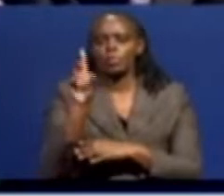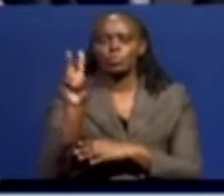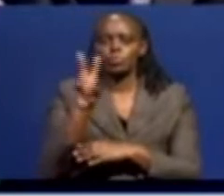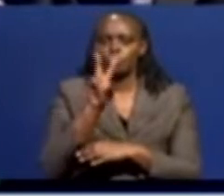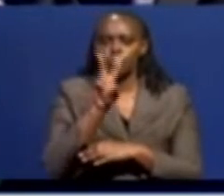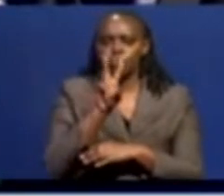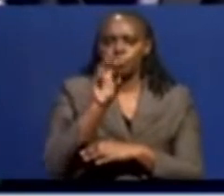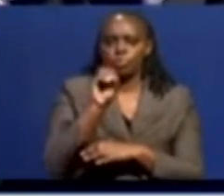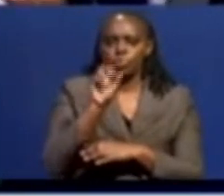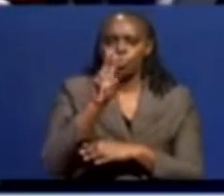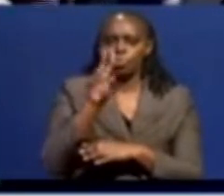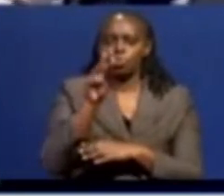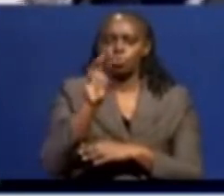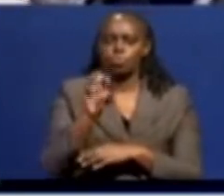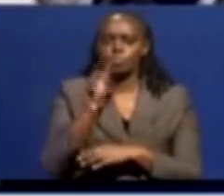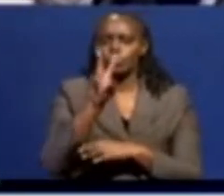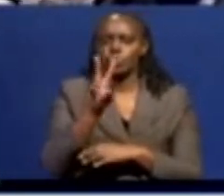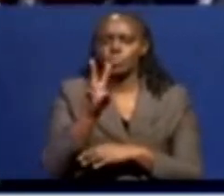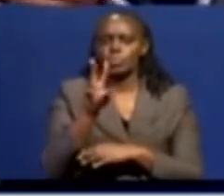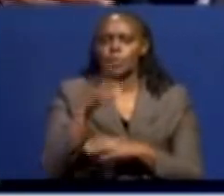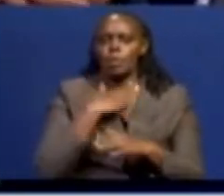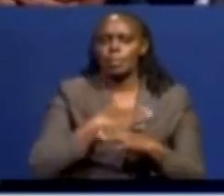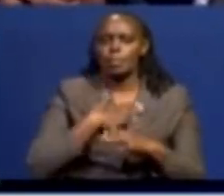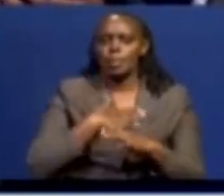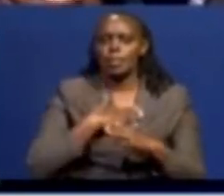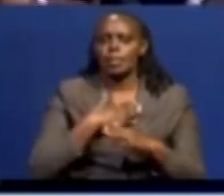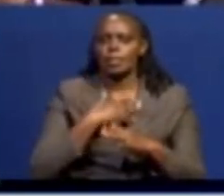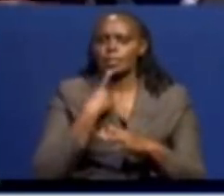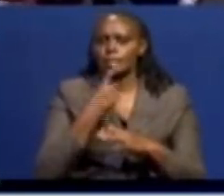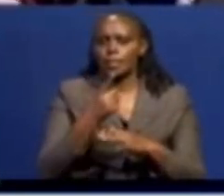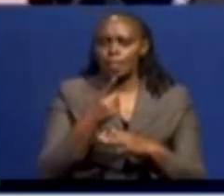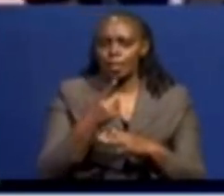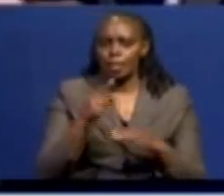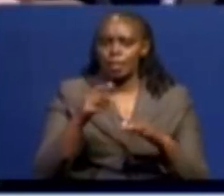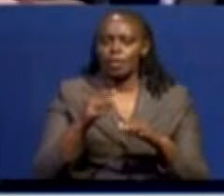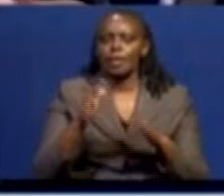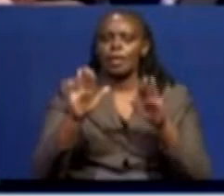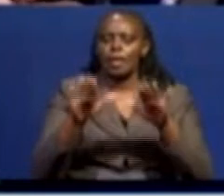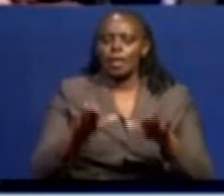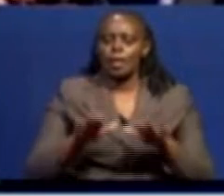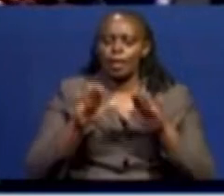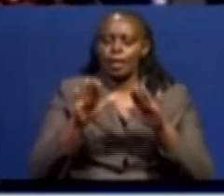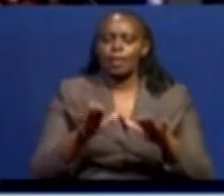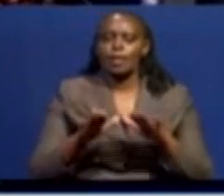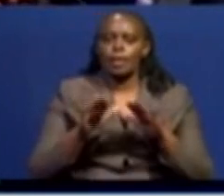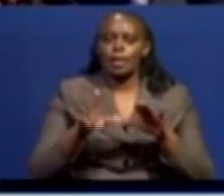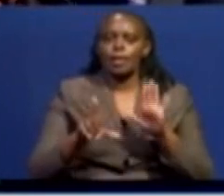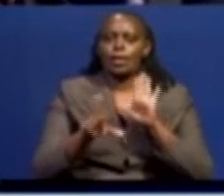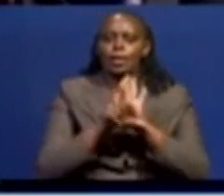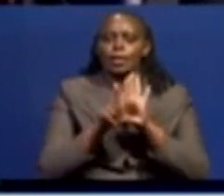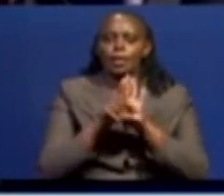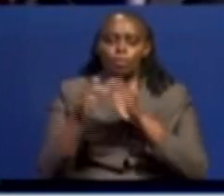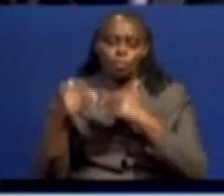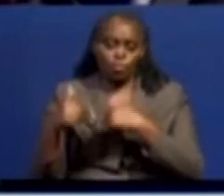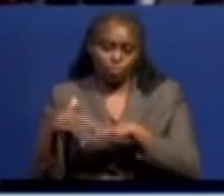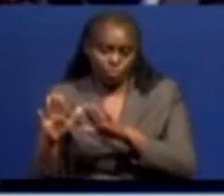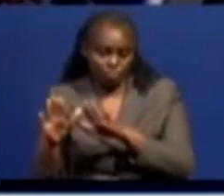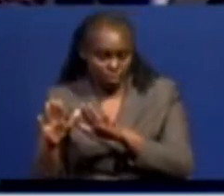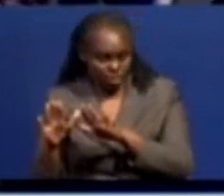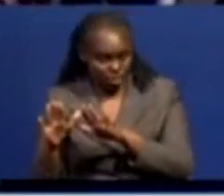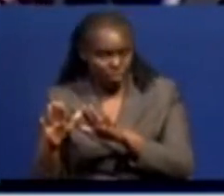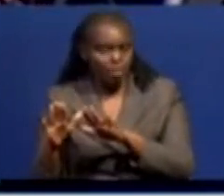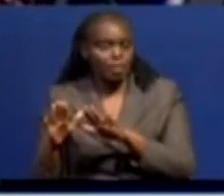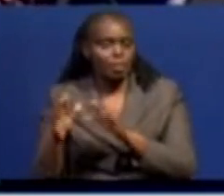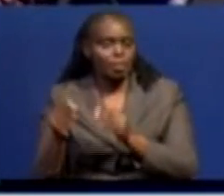is volume 2, reads, please note that care must be taken to ensure that leave of absence